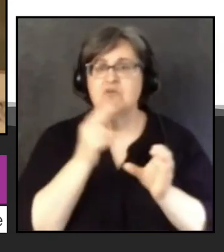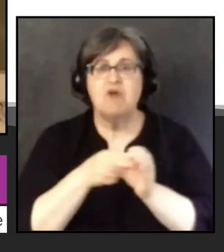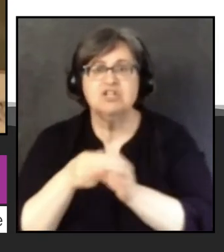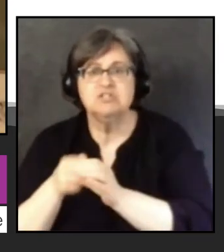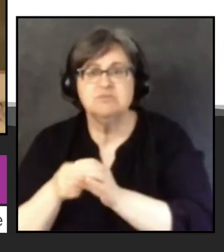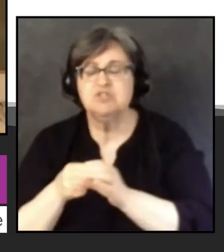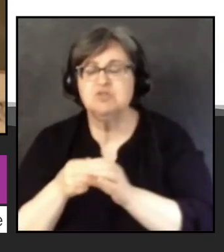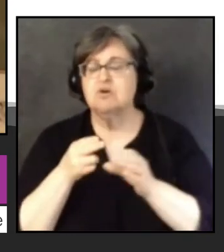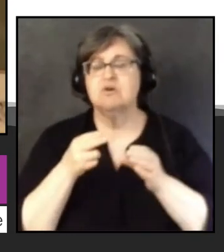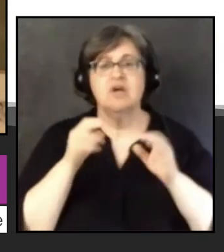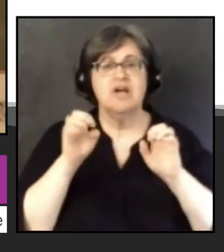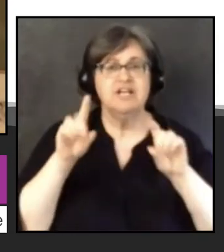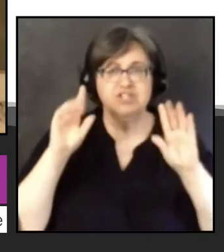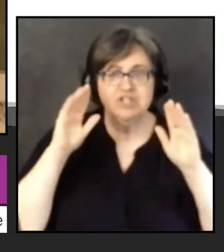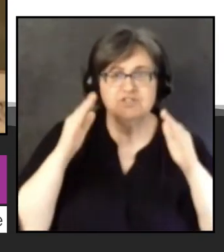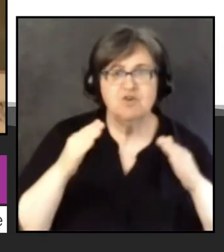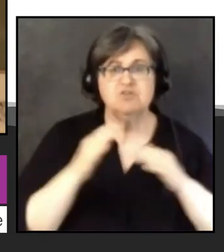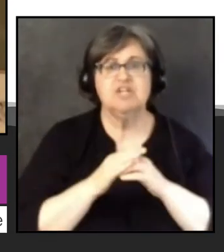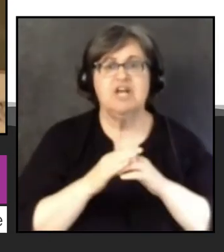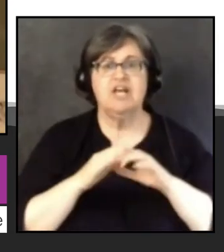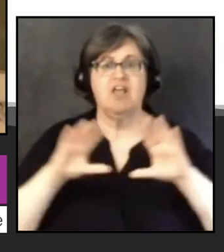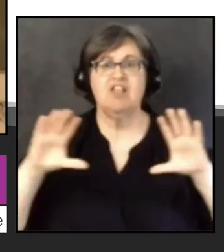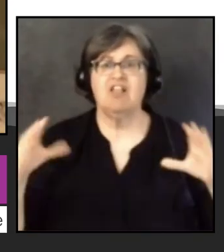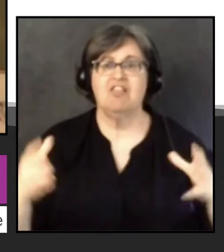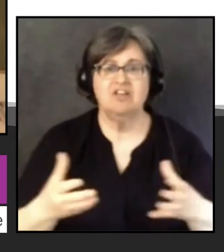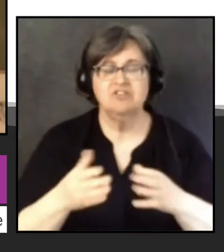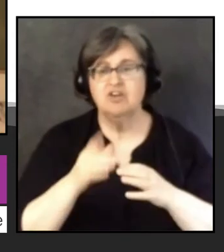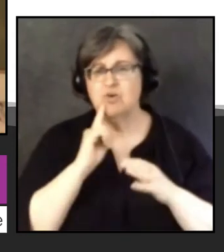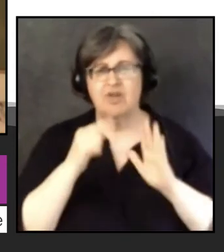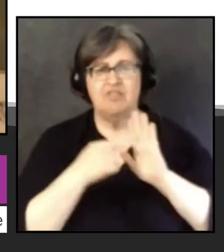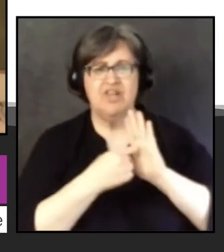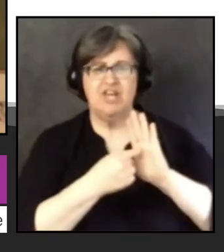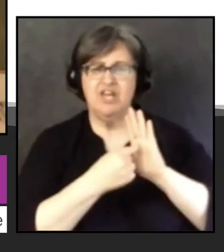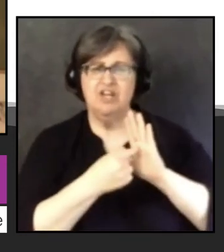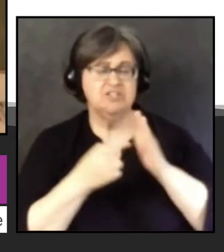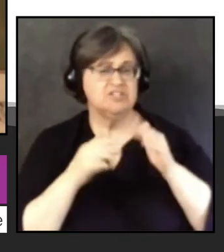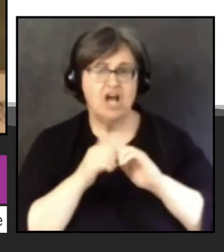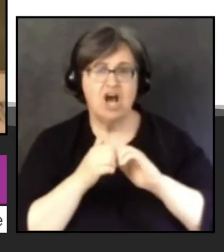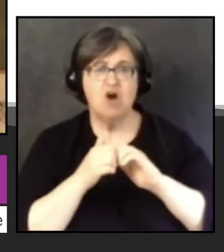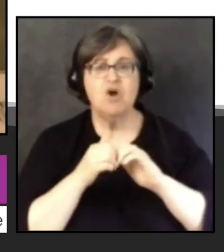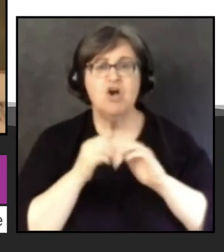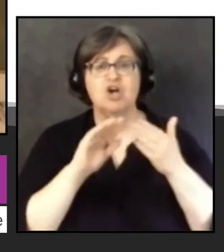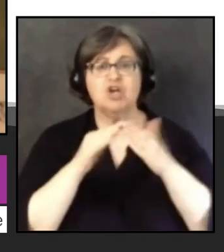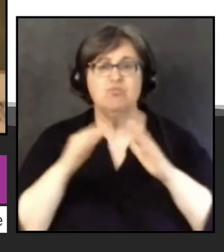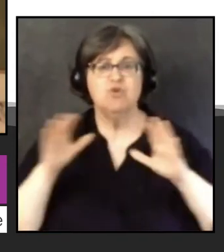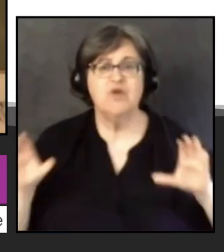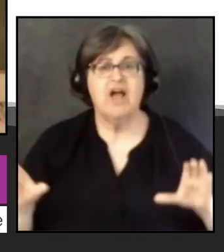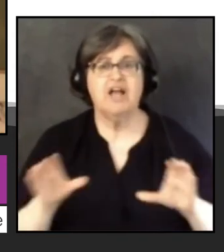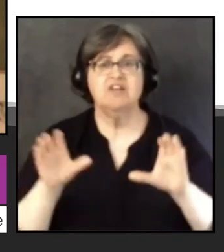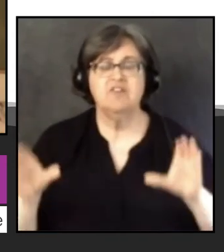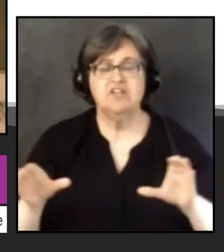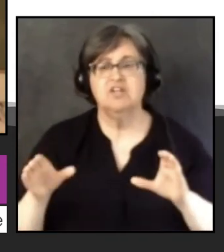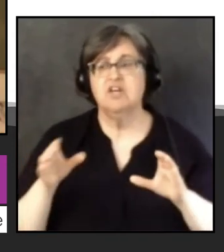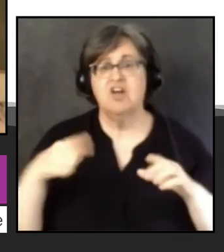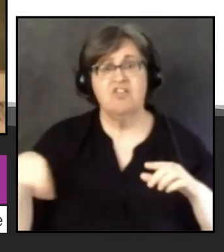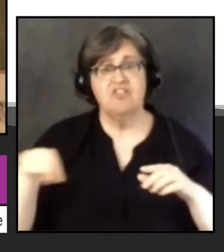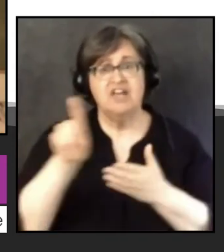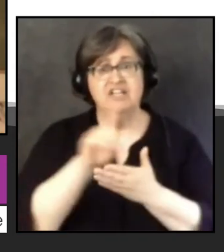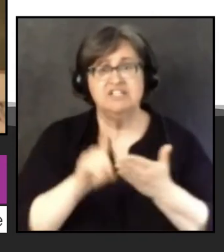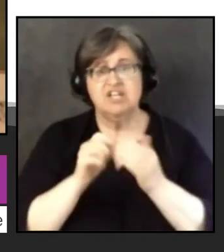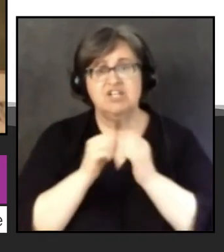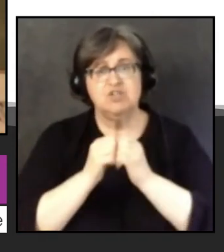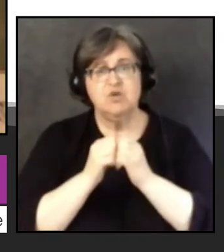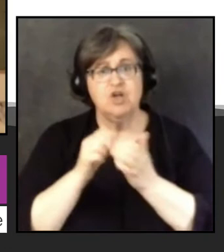and collective in nature. They illustrate these elements through community activations that they design together, and the